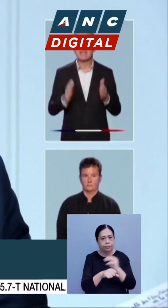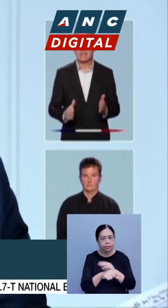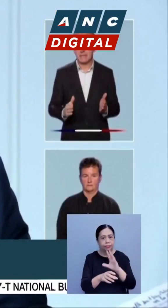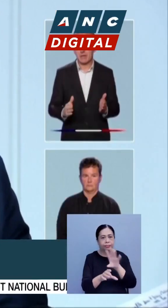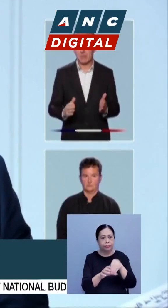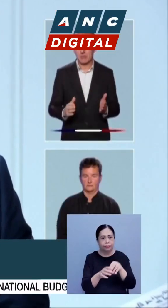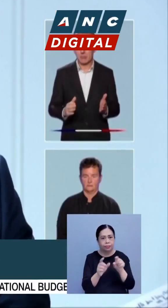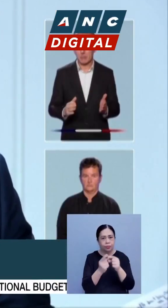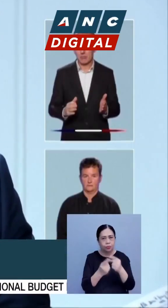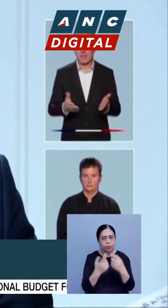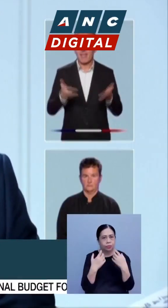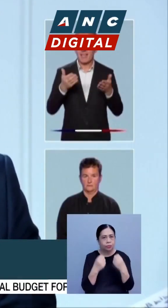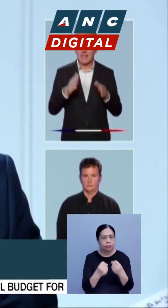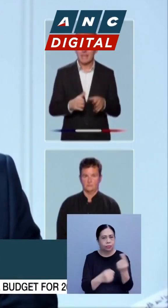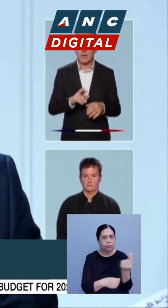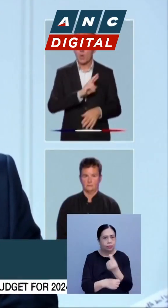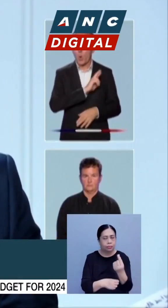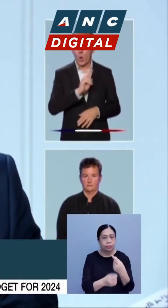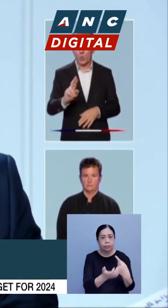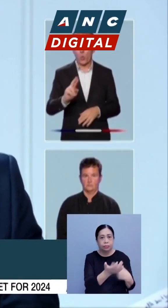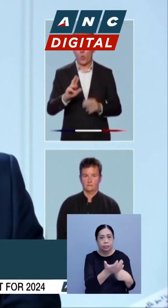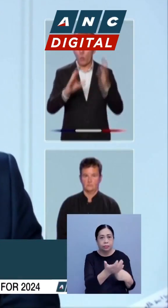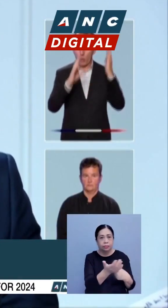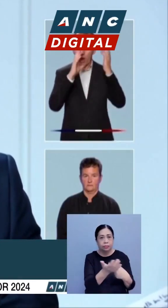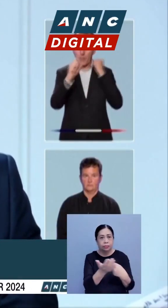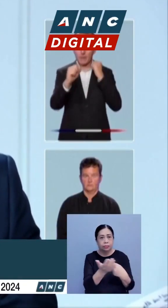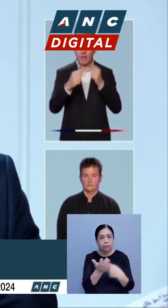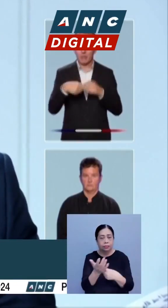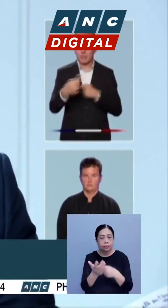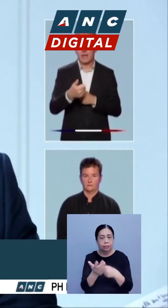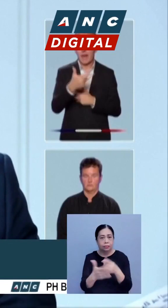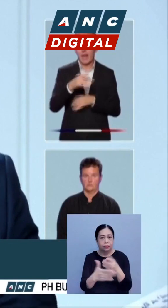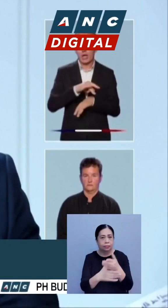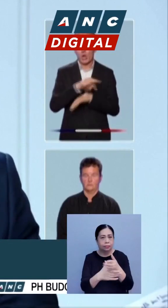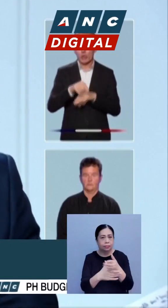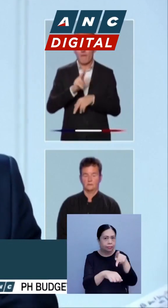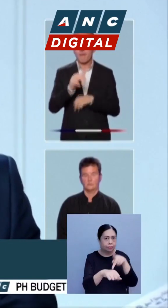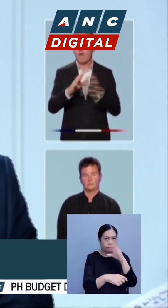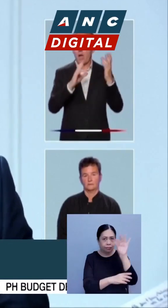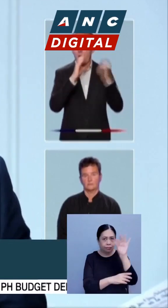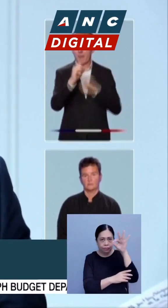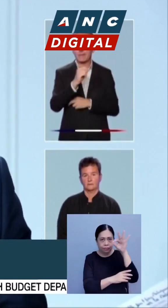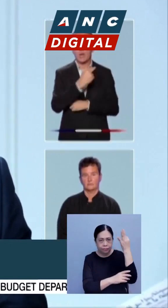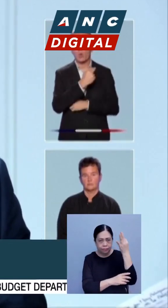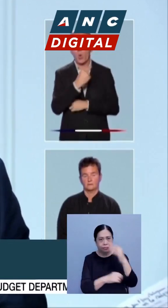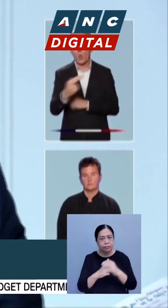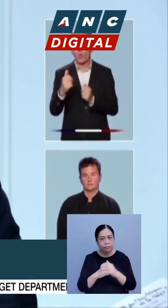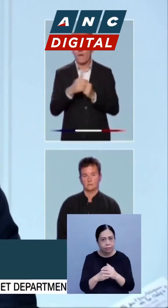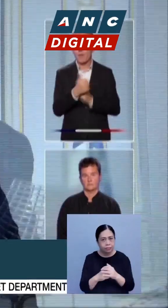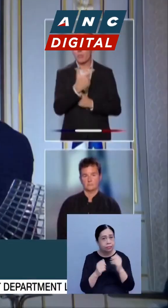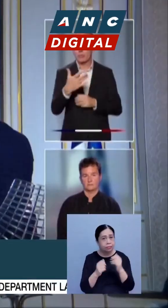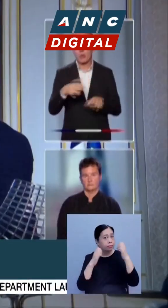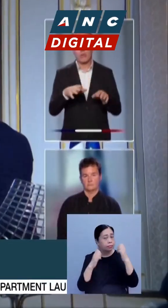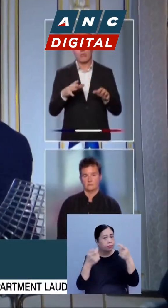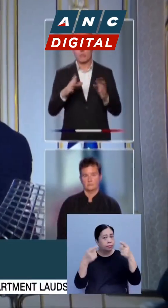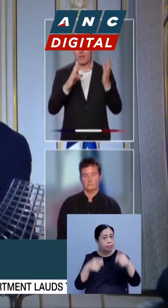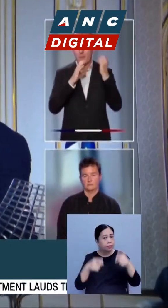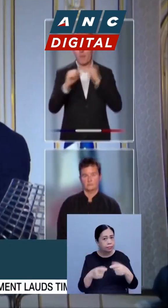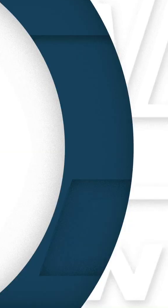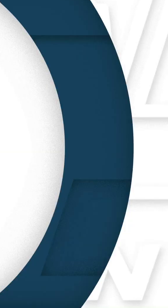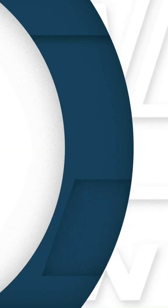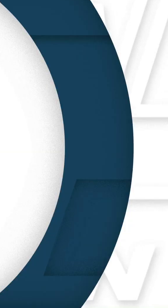to strengthen bilateral ties between the Philippines and France. That visit is expected to happen before the end of the year.